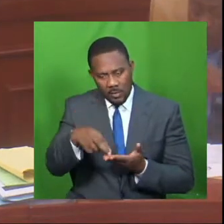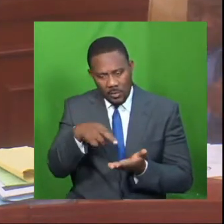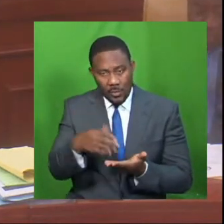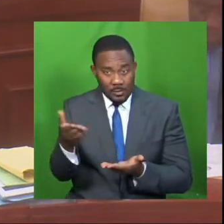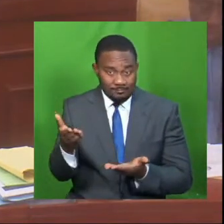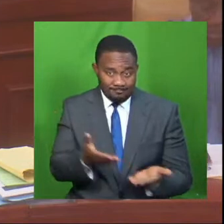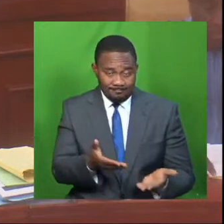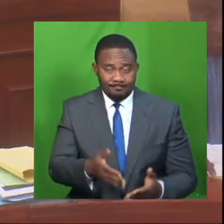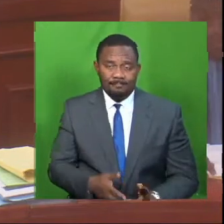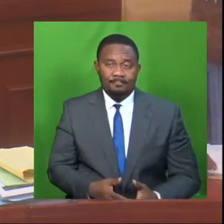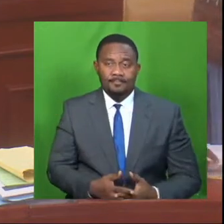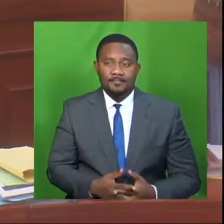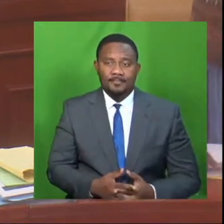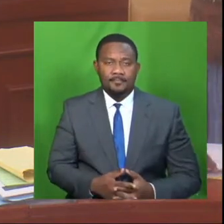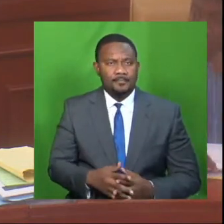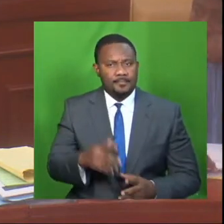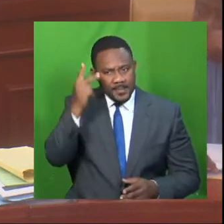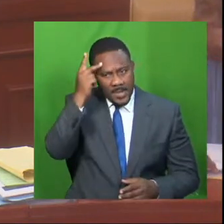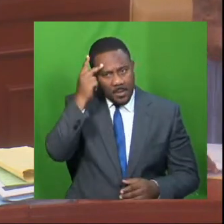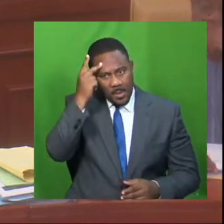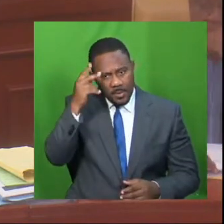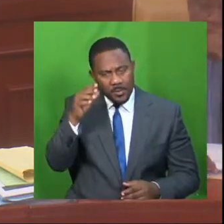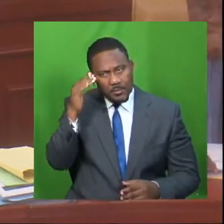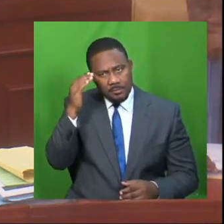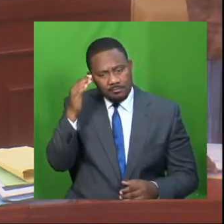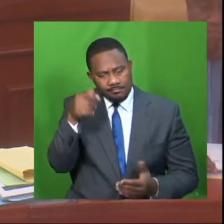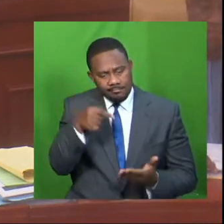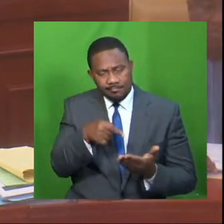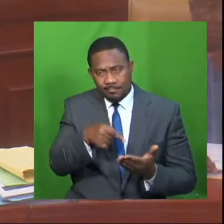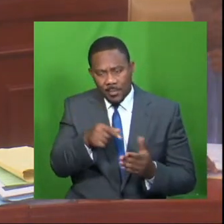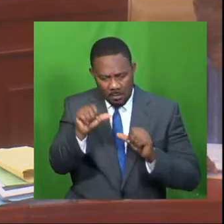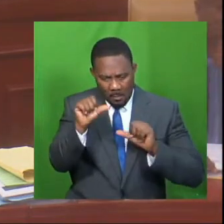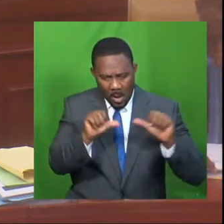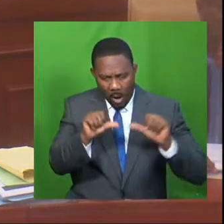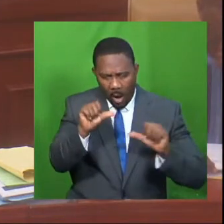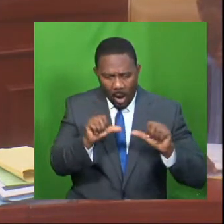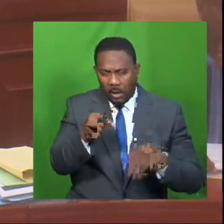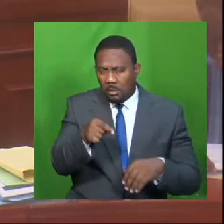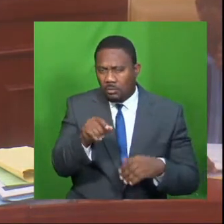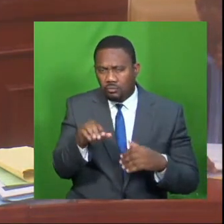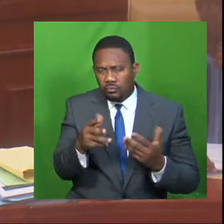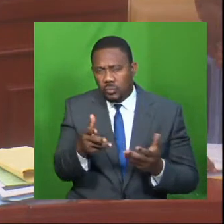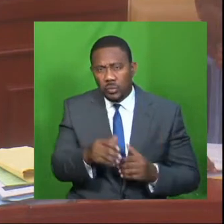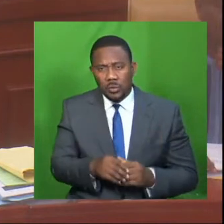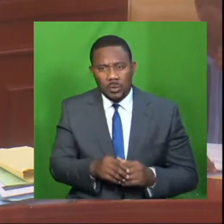Can we move to D?